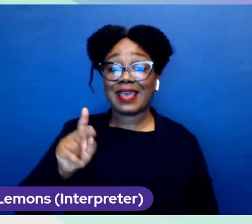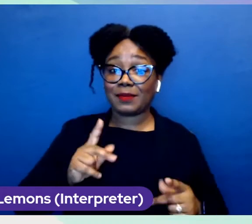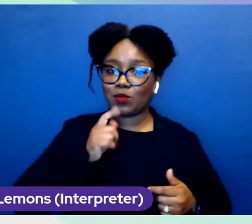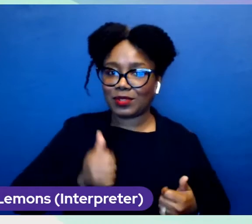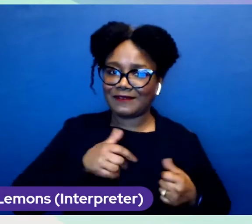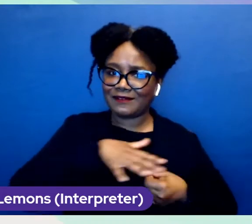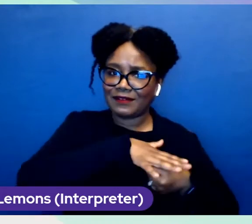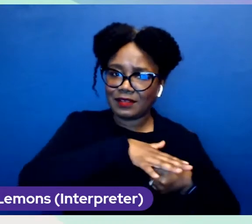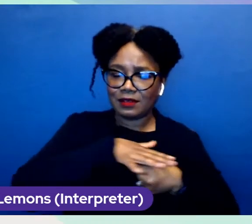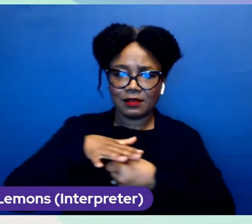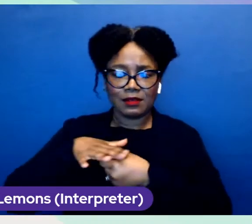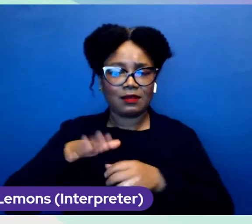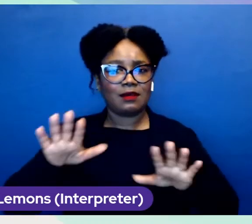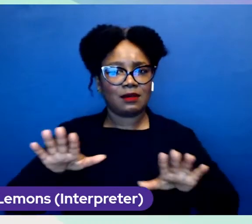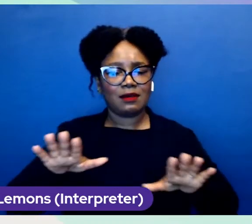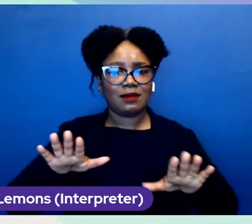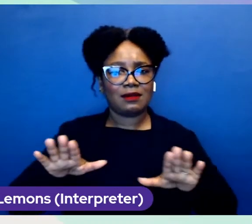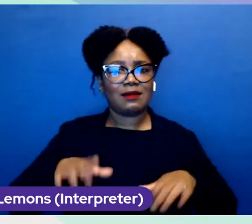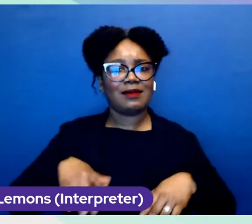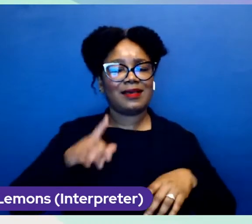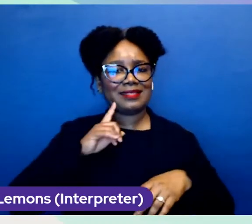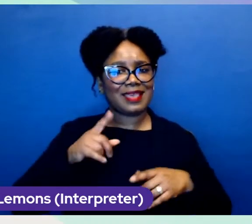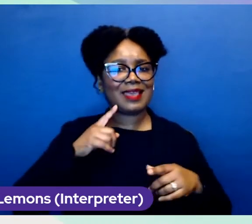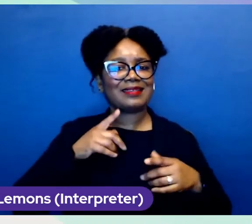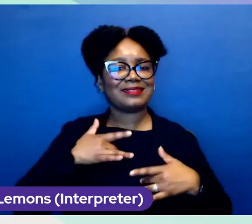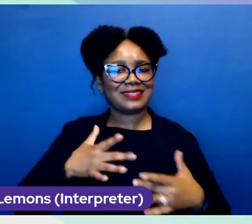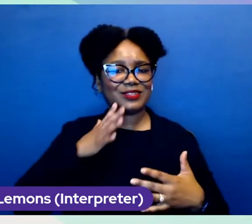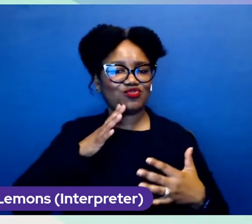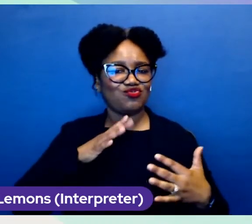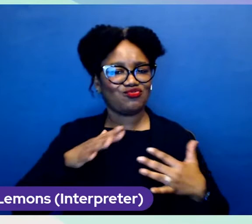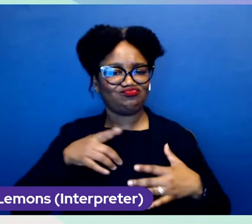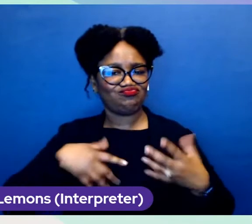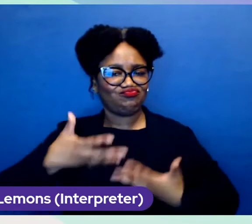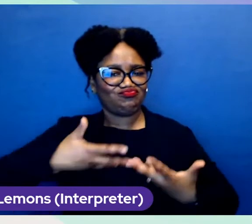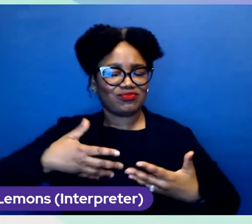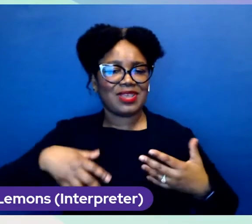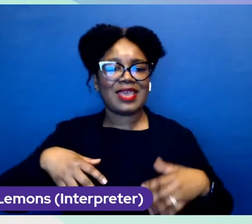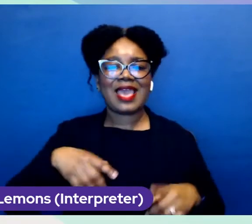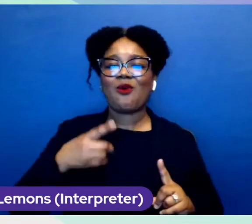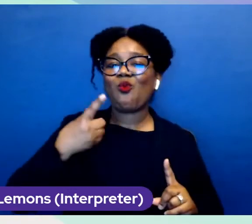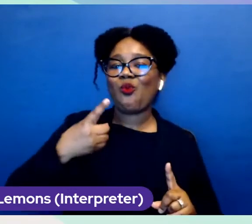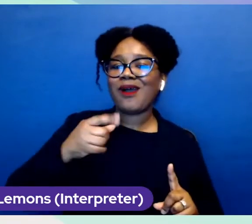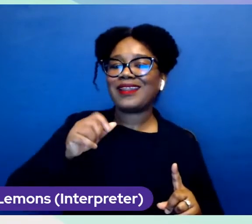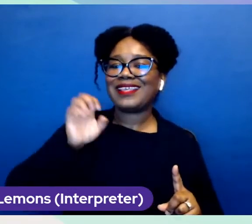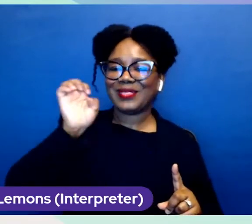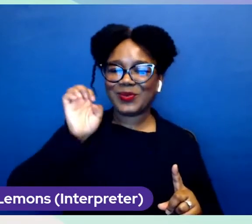one people. And I see the Ethiopian beautiful sister of mine, Salamnesh, the one with big